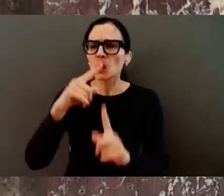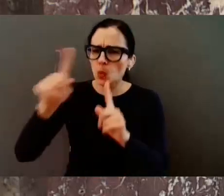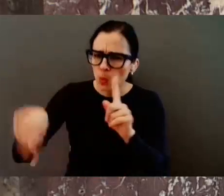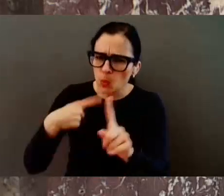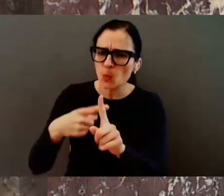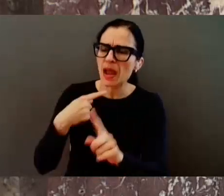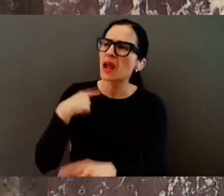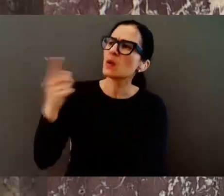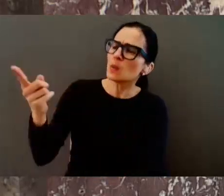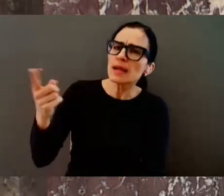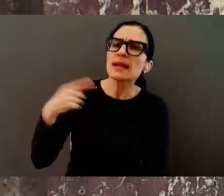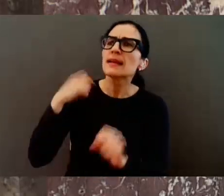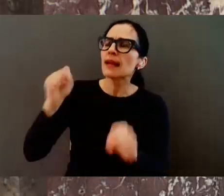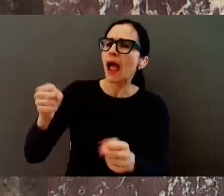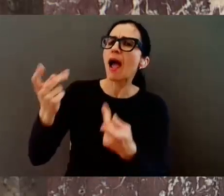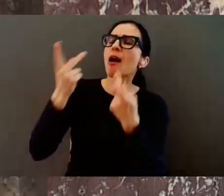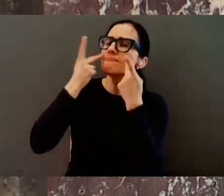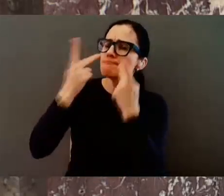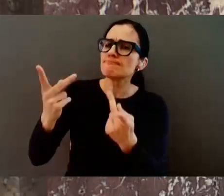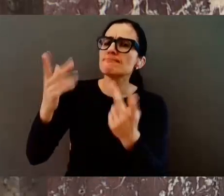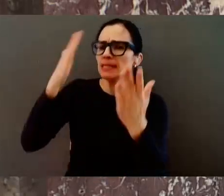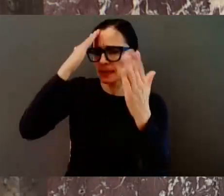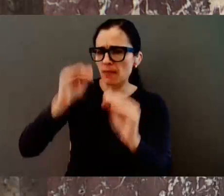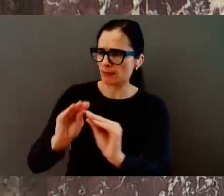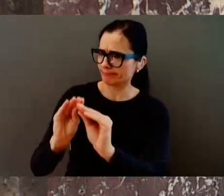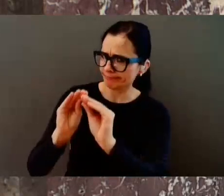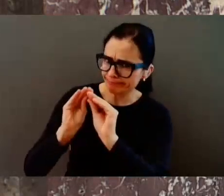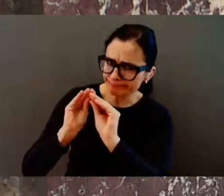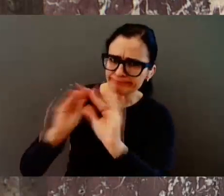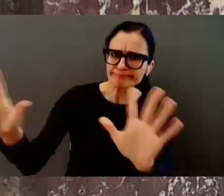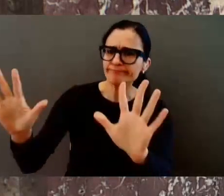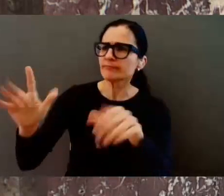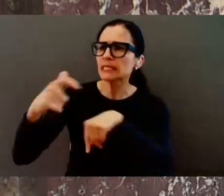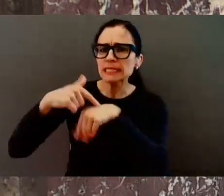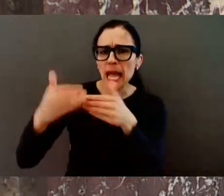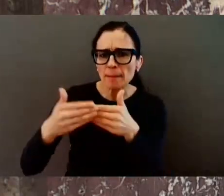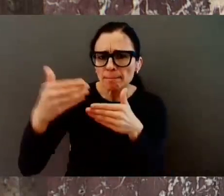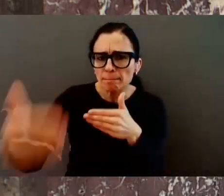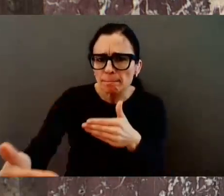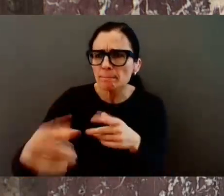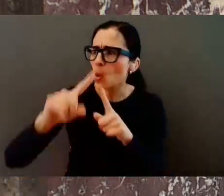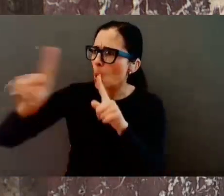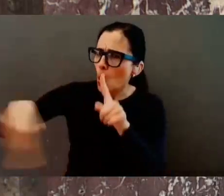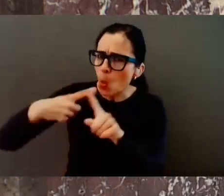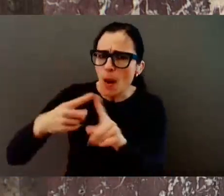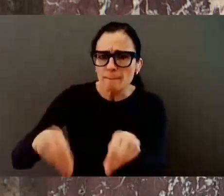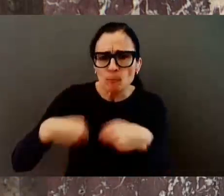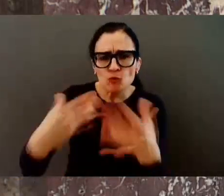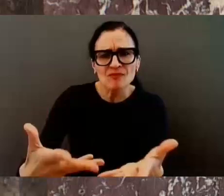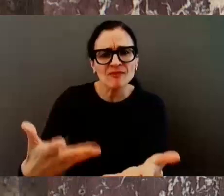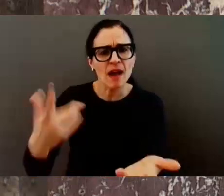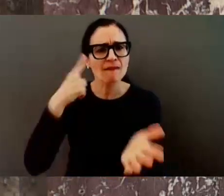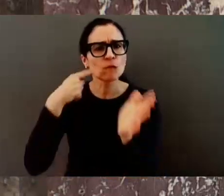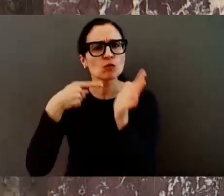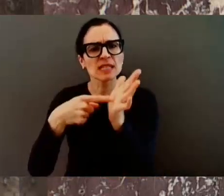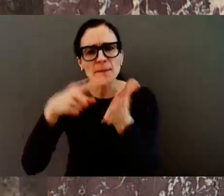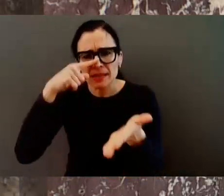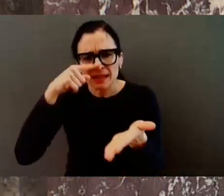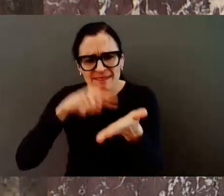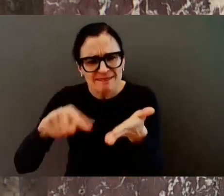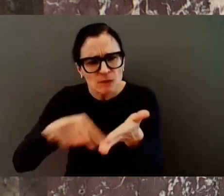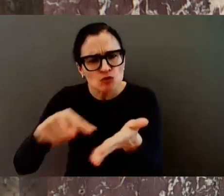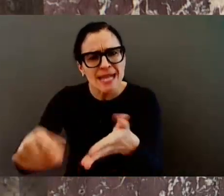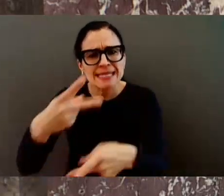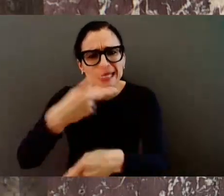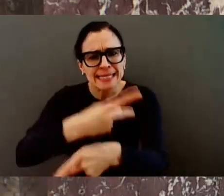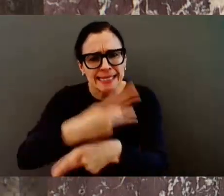timelines and deliverables around things like forensic care up in the north that we've been asking about? Cross-border service access for